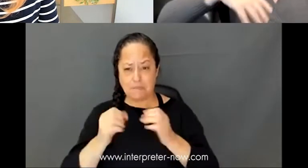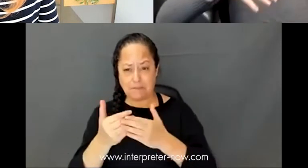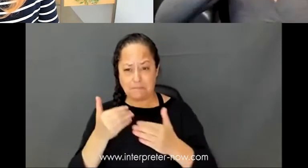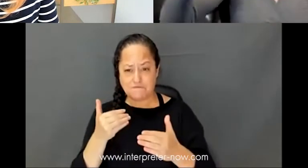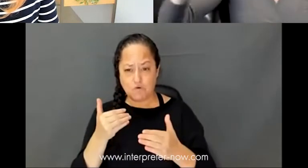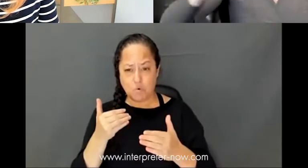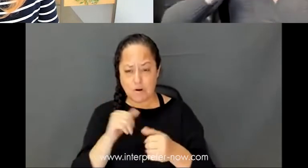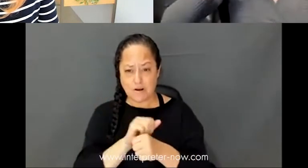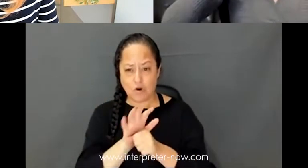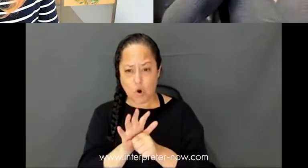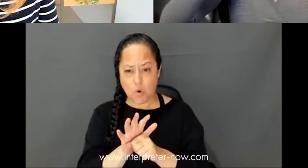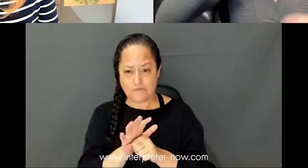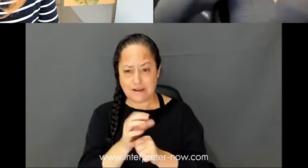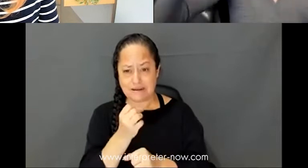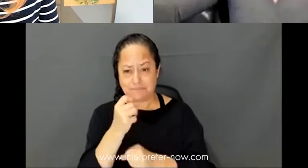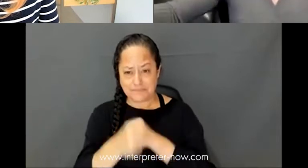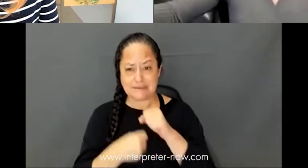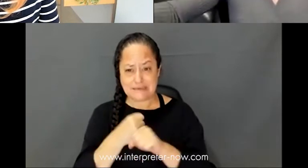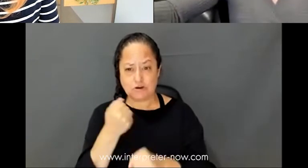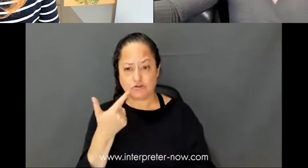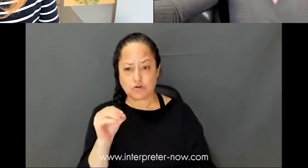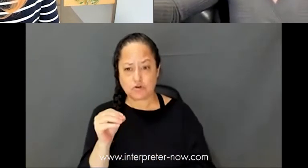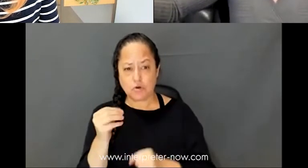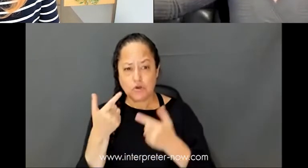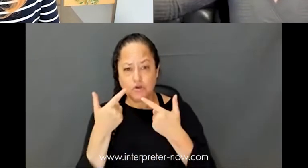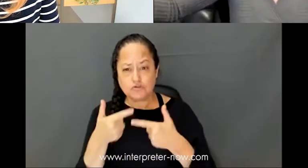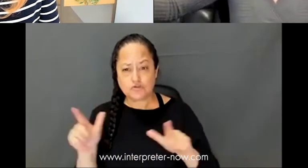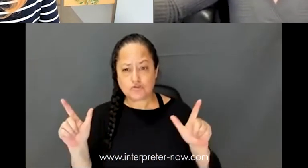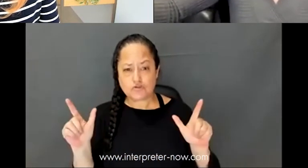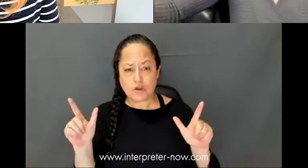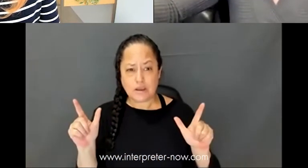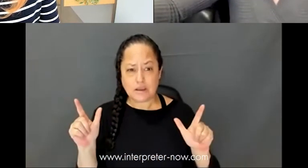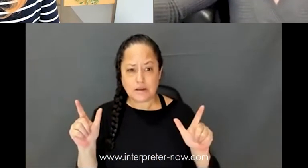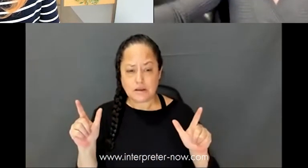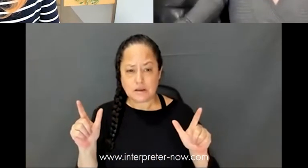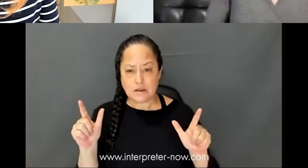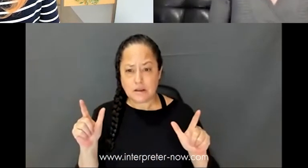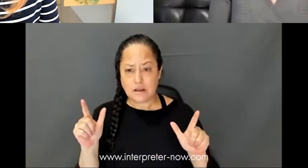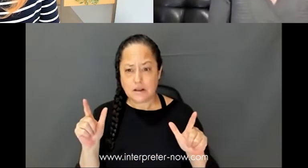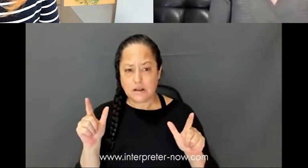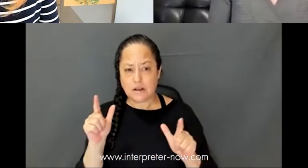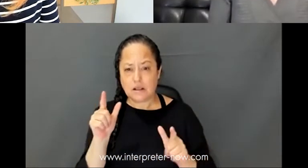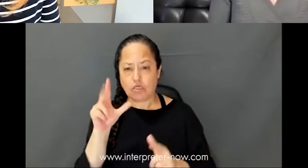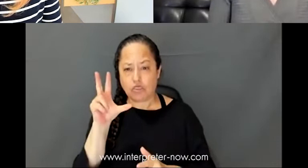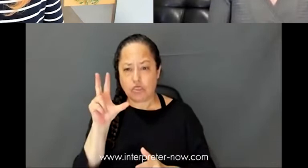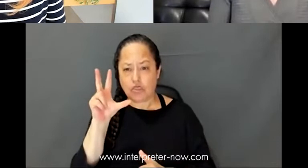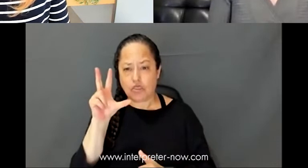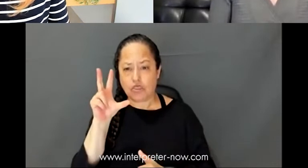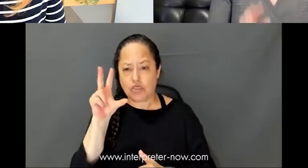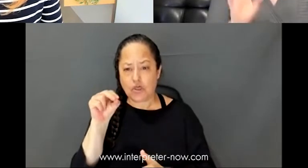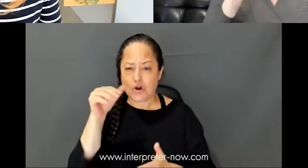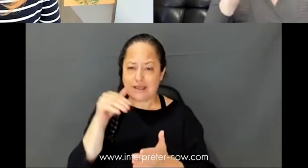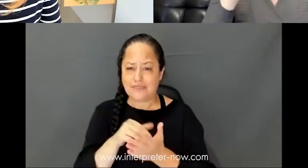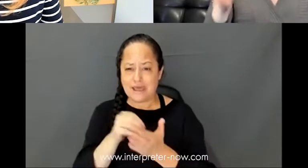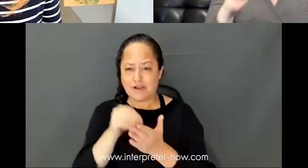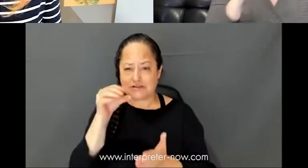lockdown, years ago, in fact. There was a giant MOOC, had 30,000 students on average in each class. This